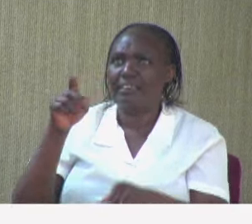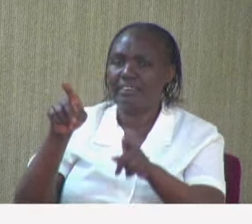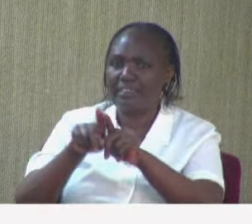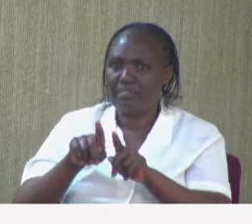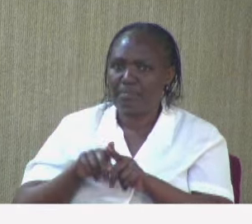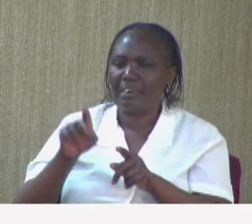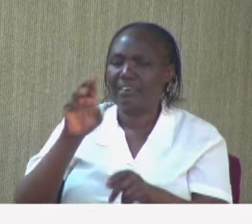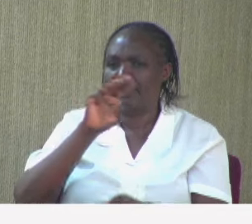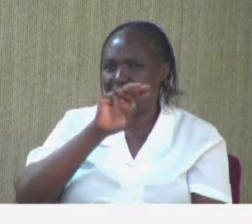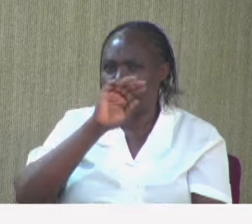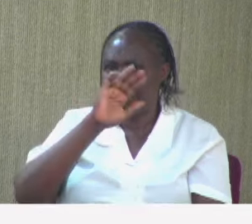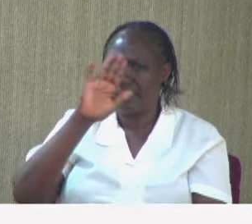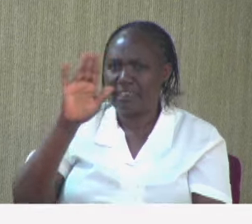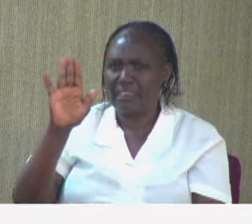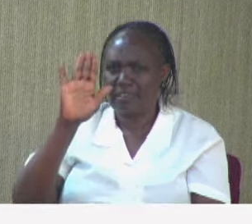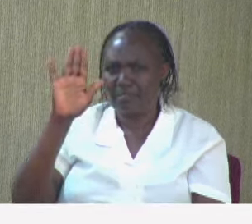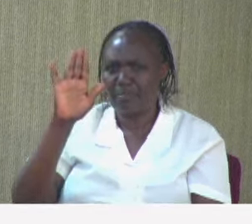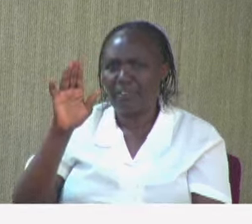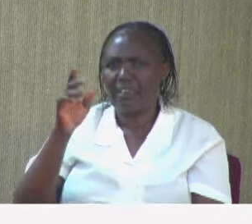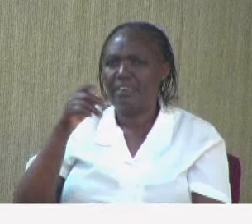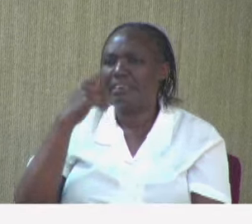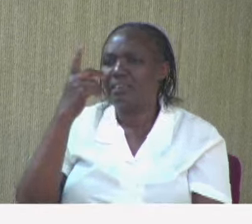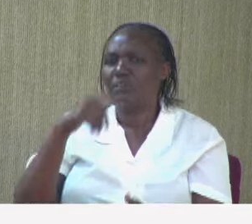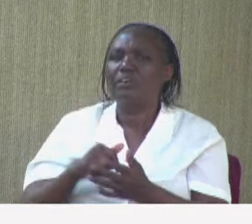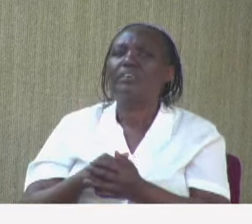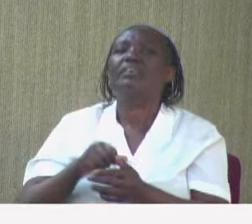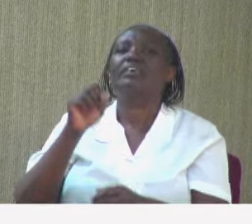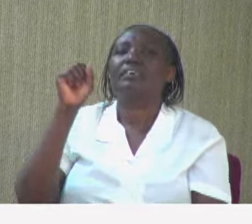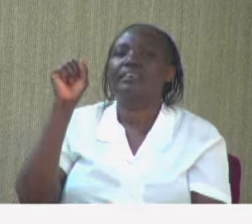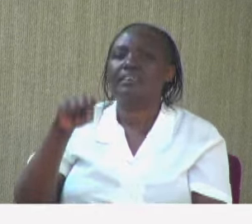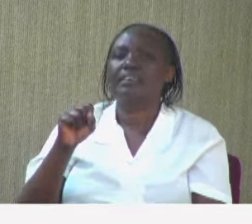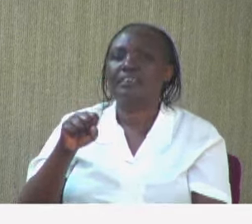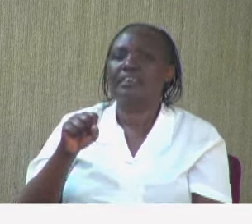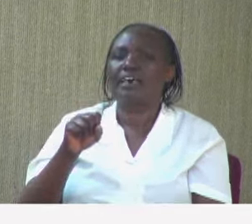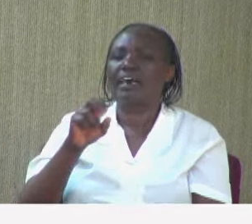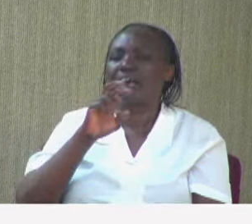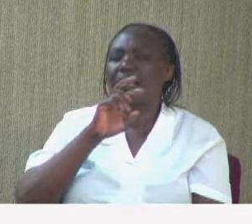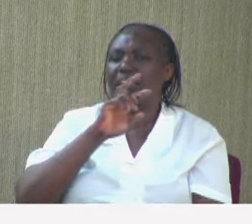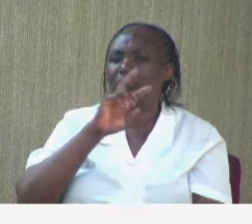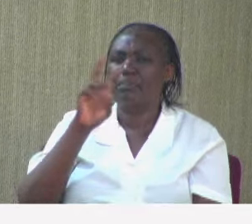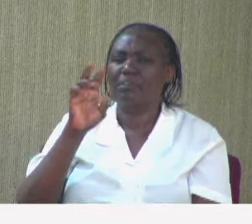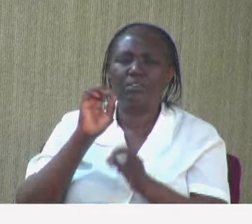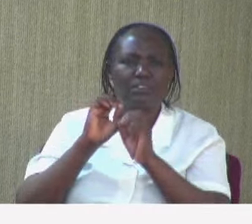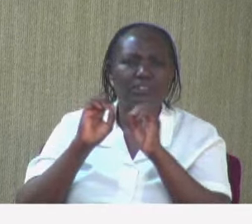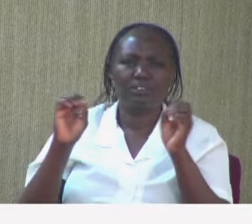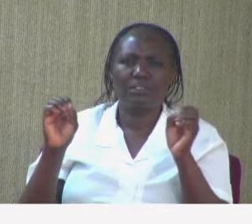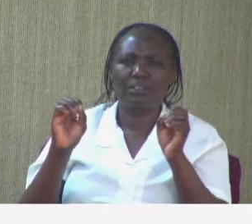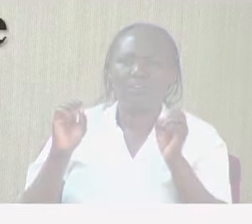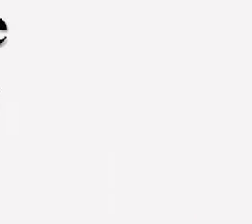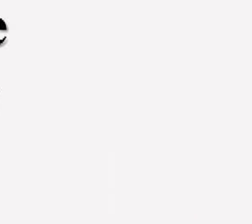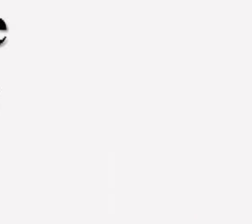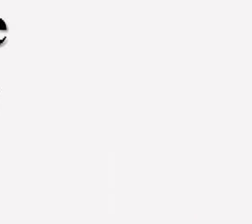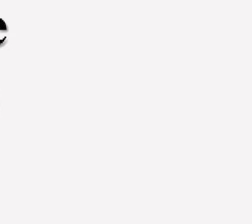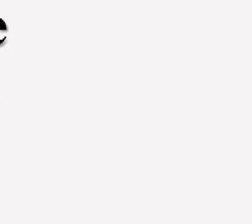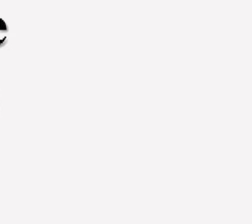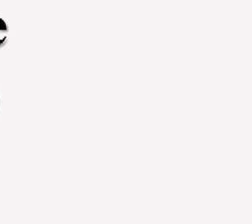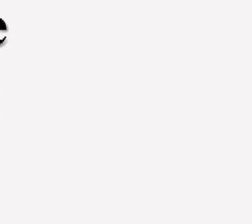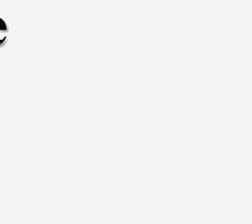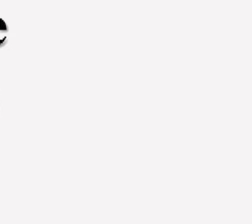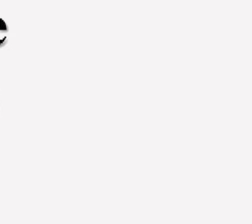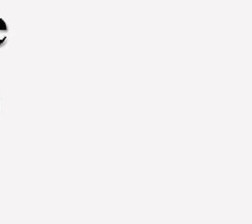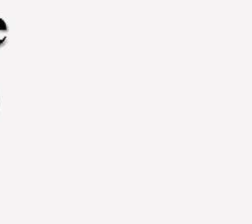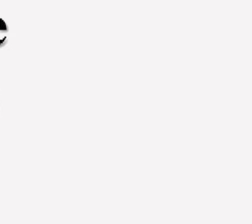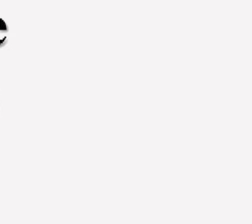said he had, but I could not behold it. For he said, if you should once behold the glory of